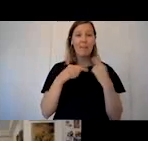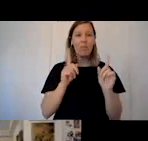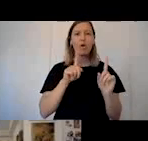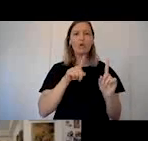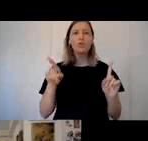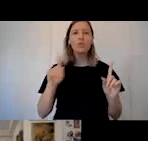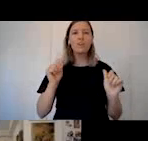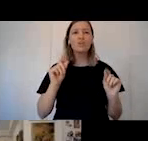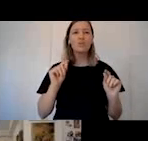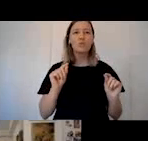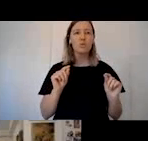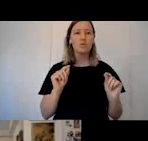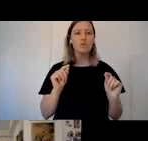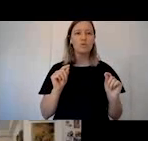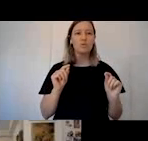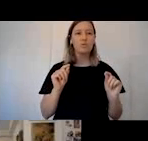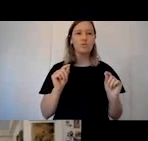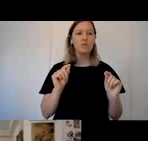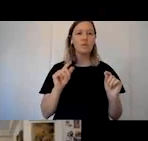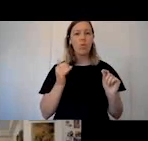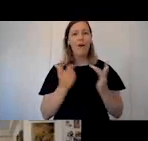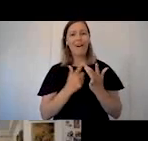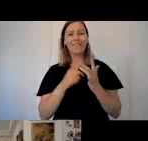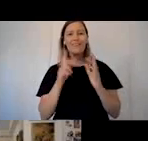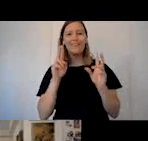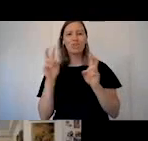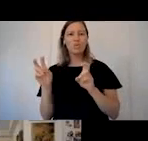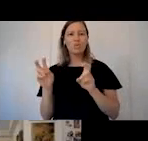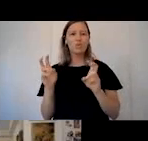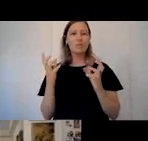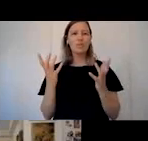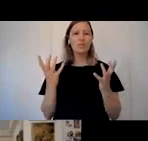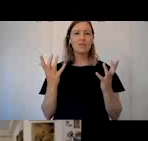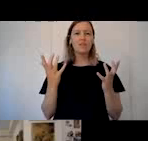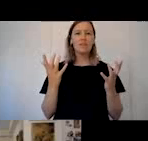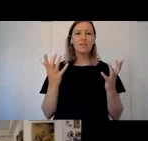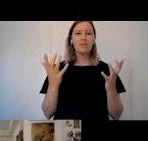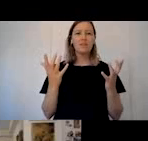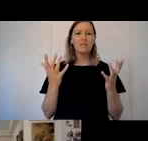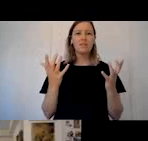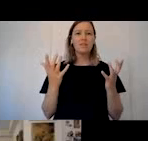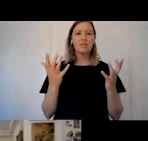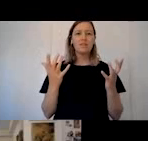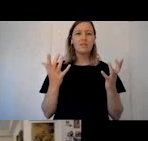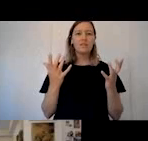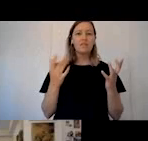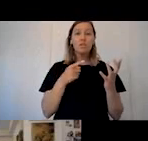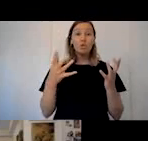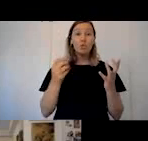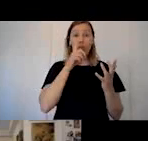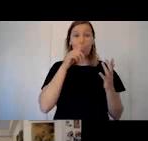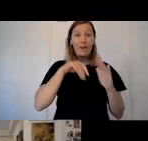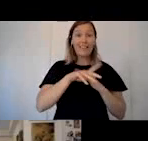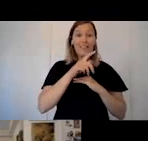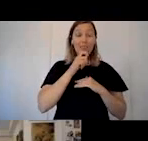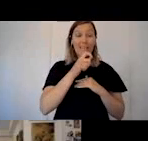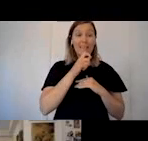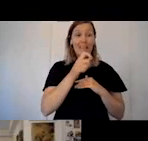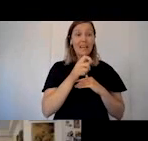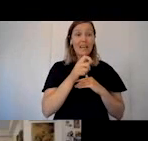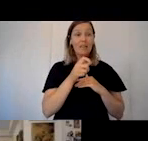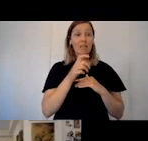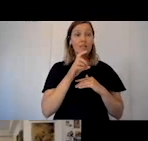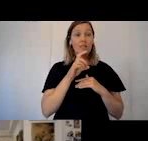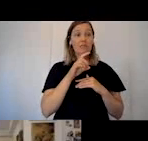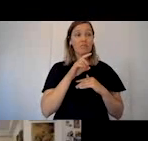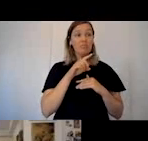been doing on this or other issues. Do you have people within the media who are